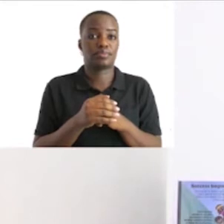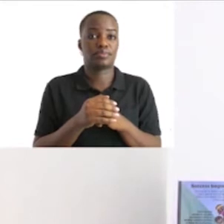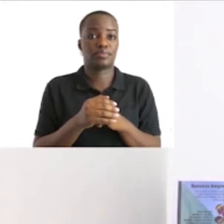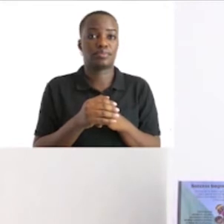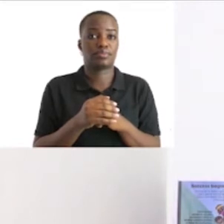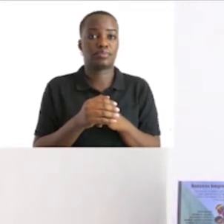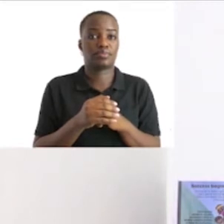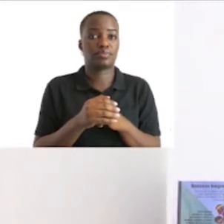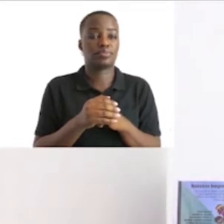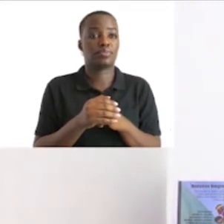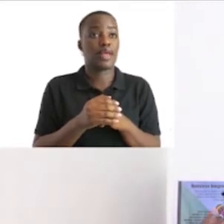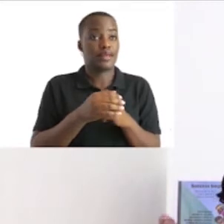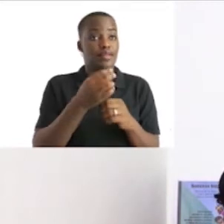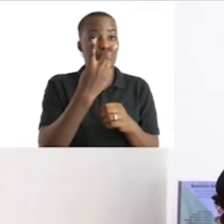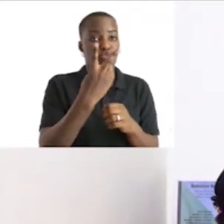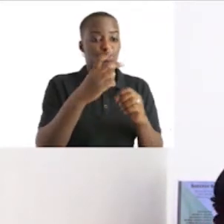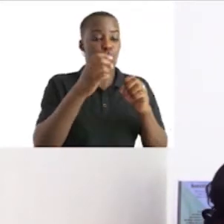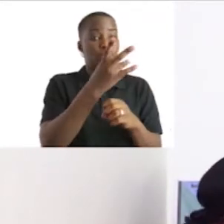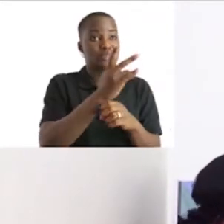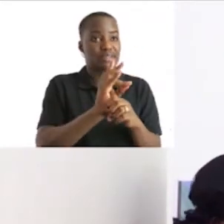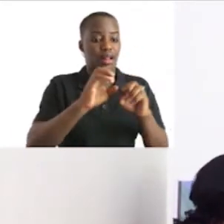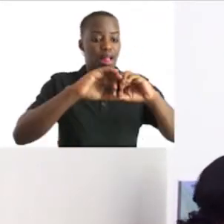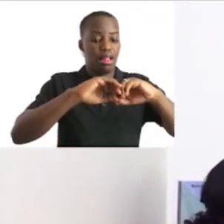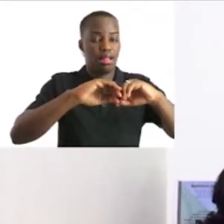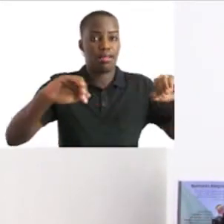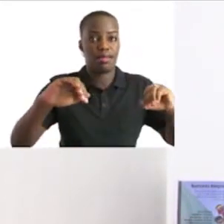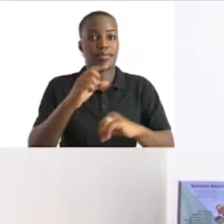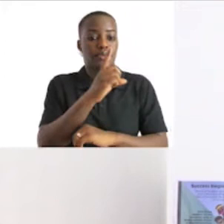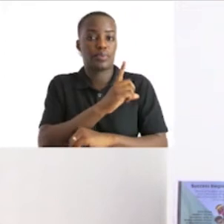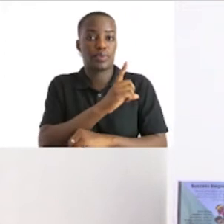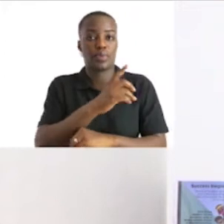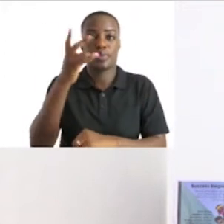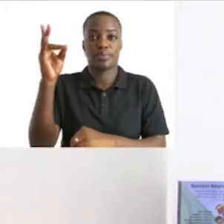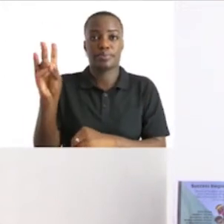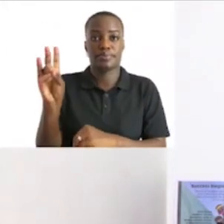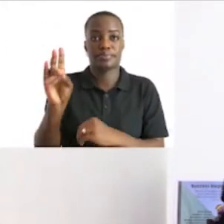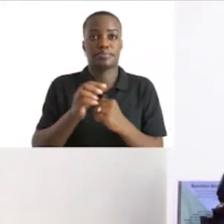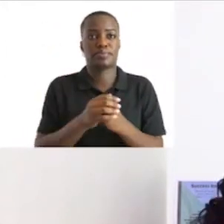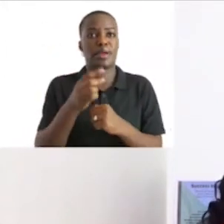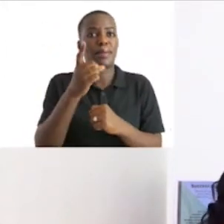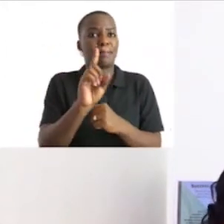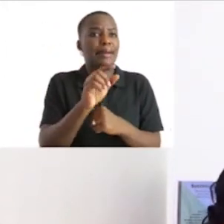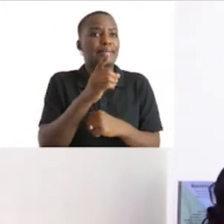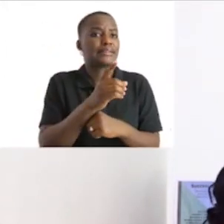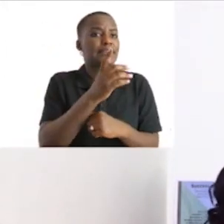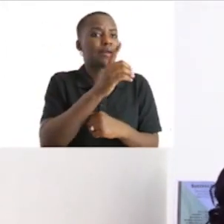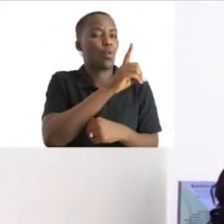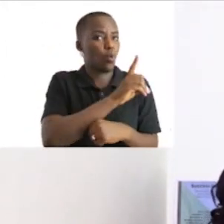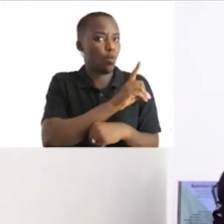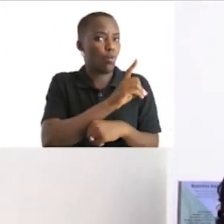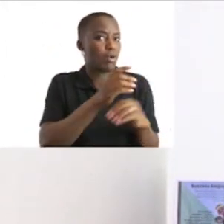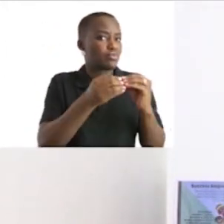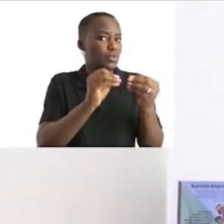we have broken the digit apart. But this one is a decade number,